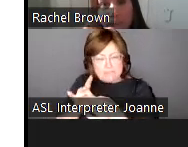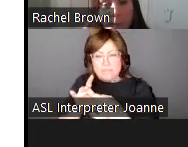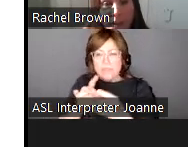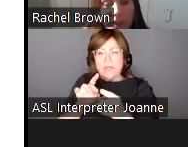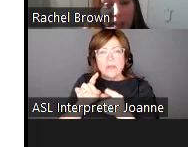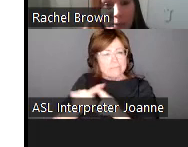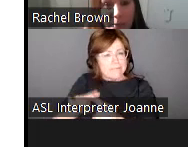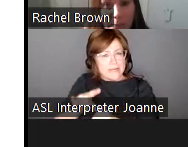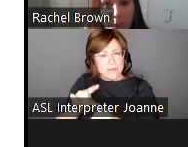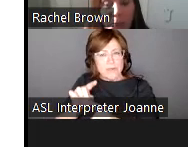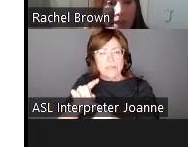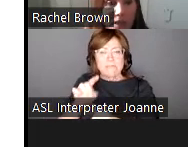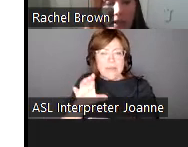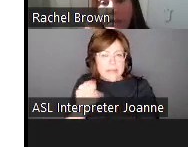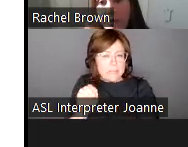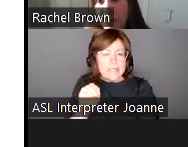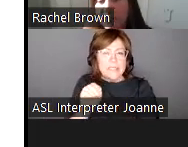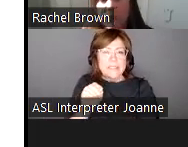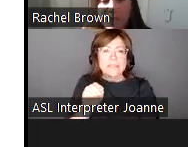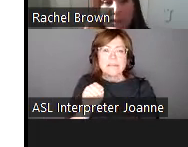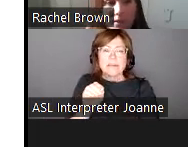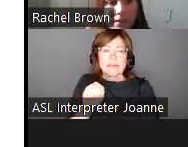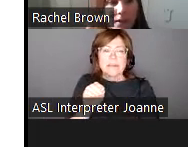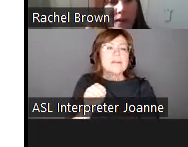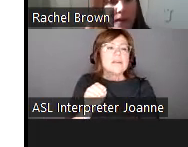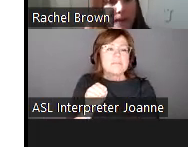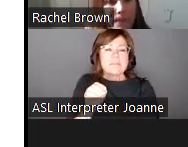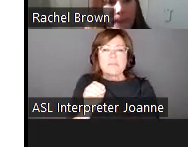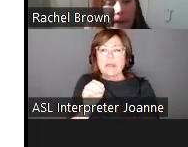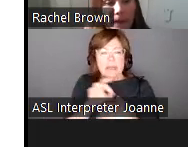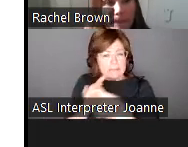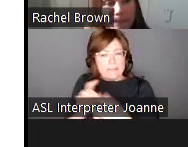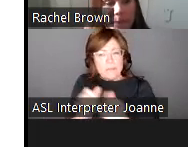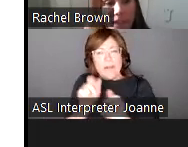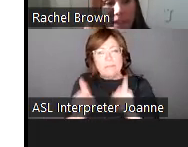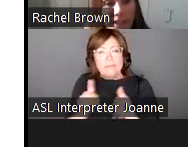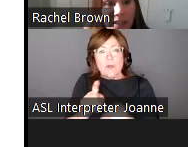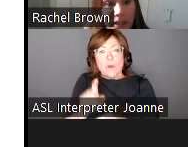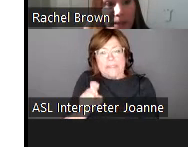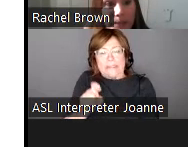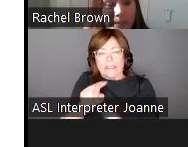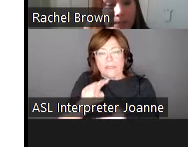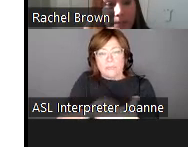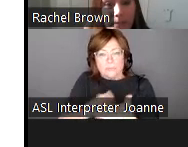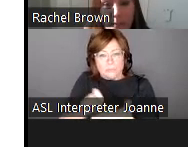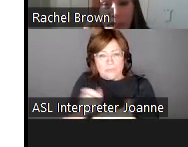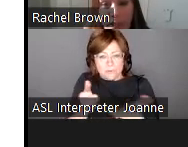can really connect with people who may need literacy services. The next thing